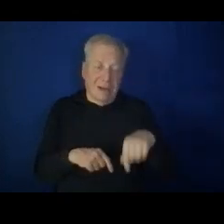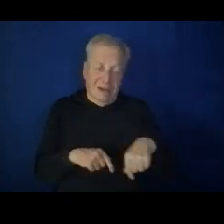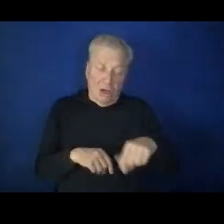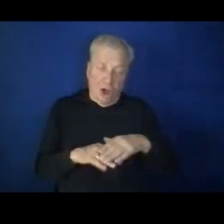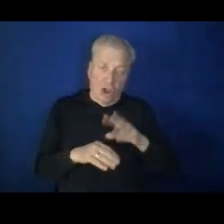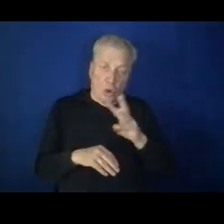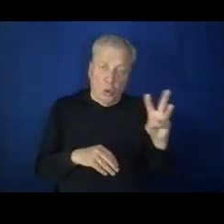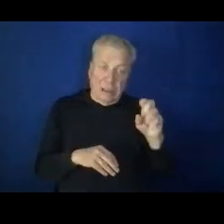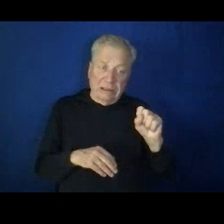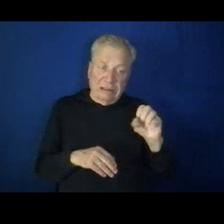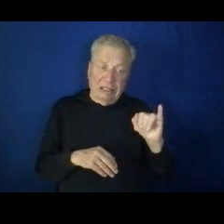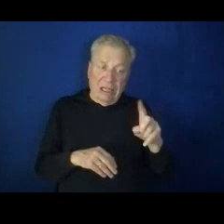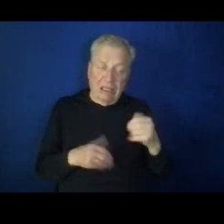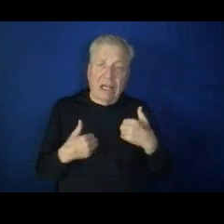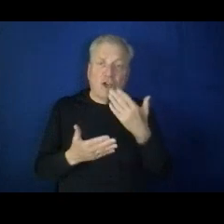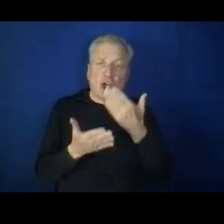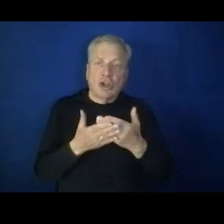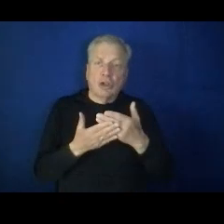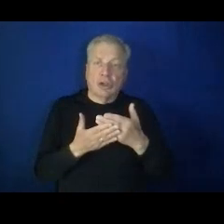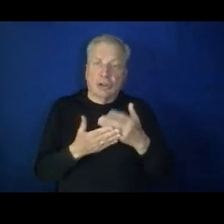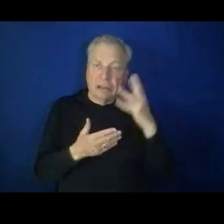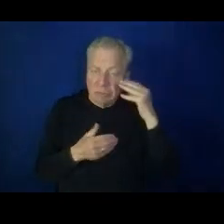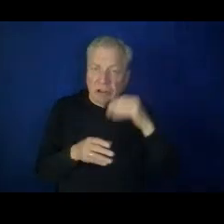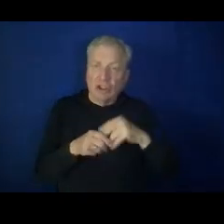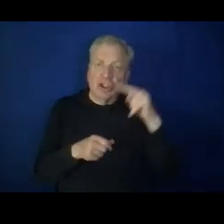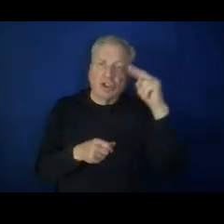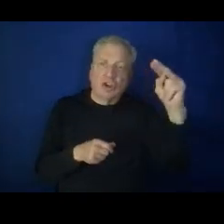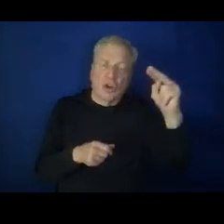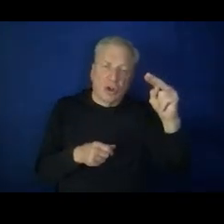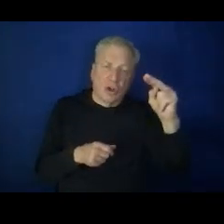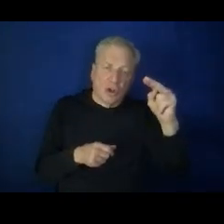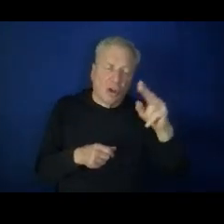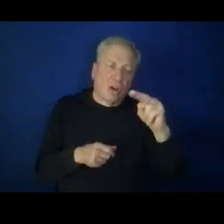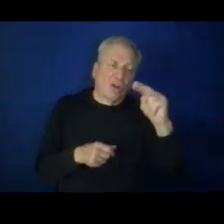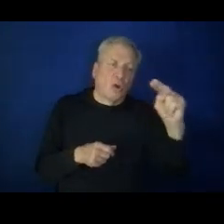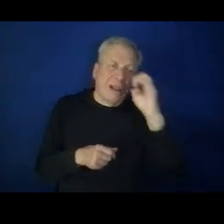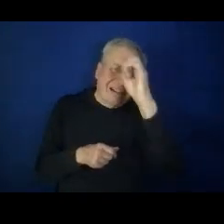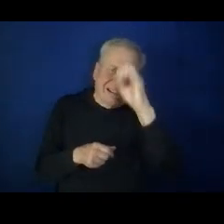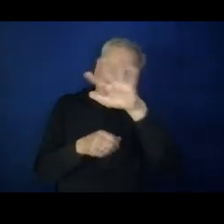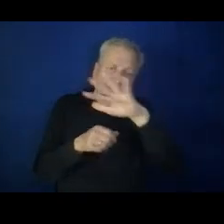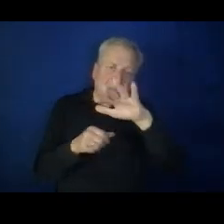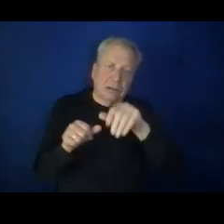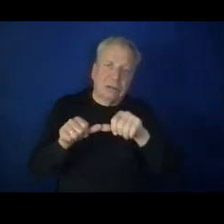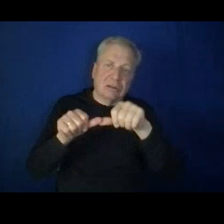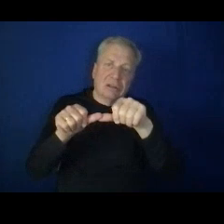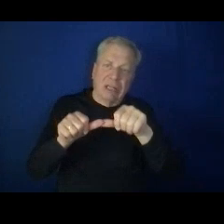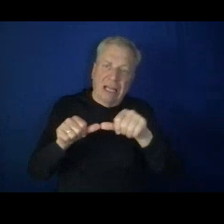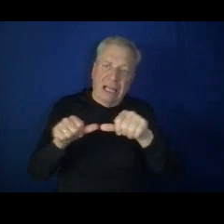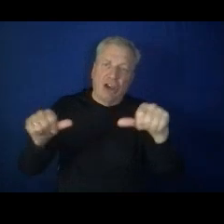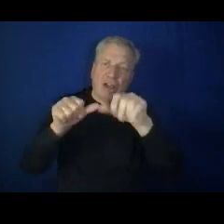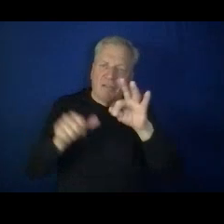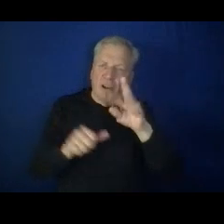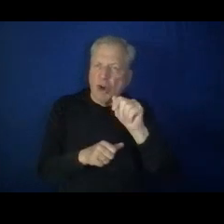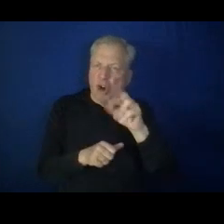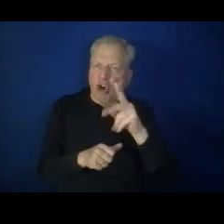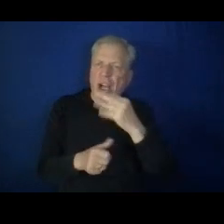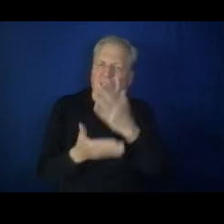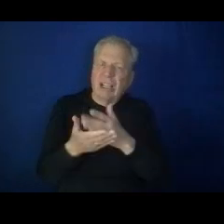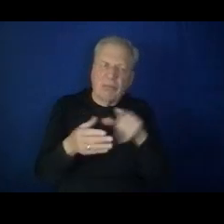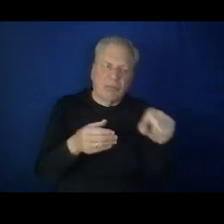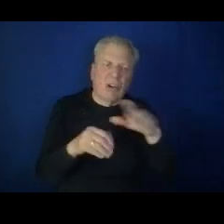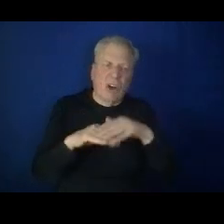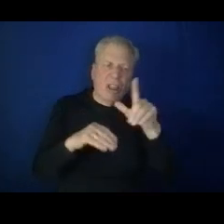got some good experience in the north end of the park, in northeast corner and Lamar Valley, some over on the lake side, but